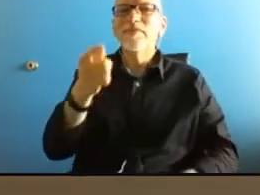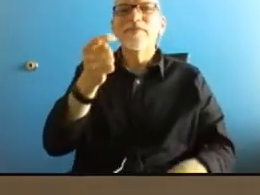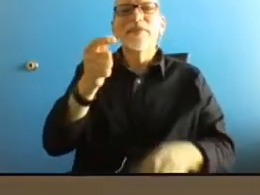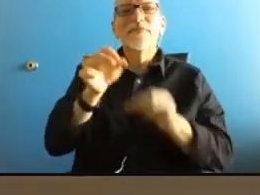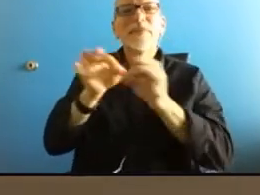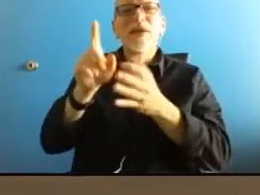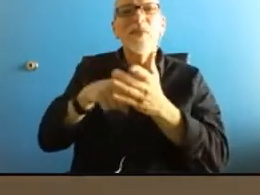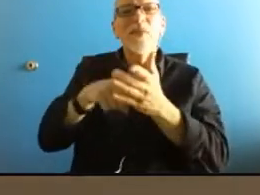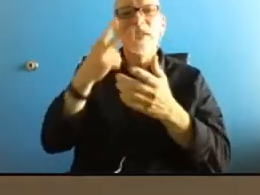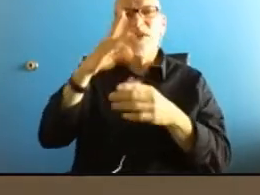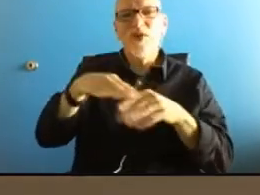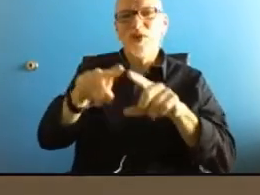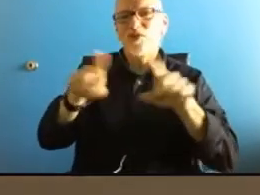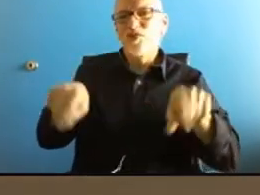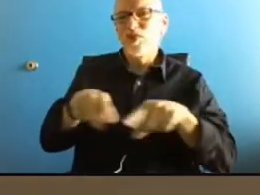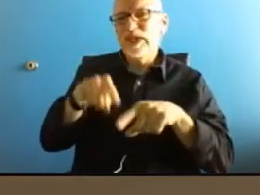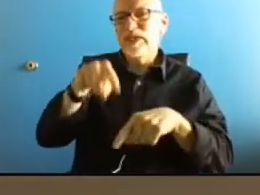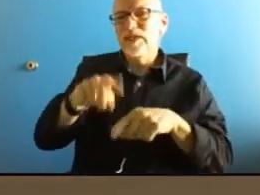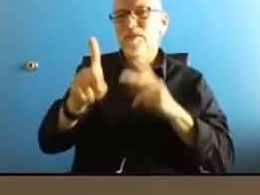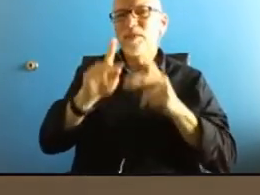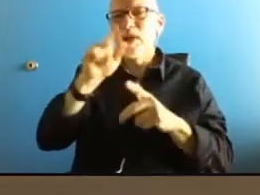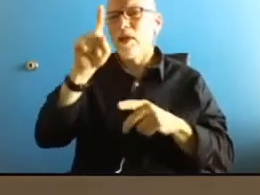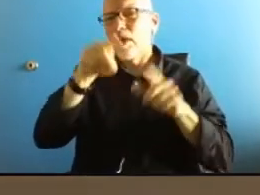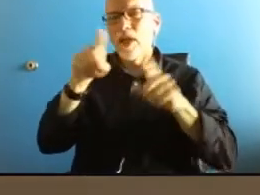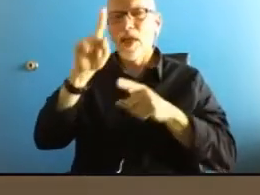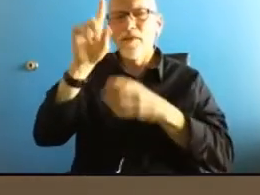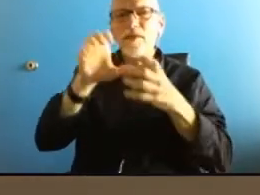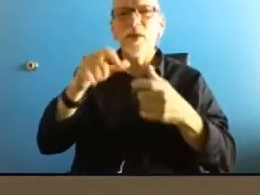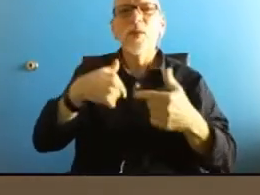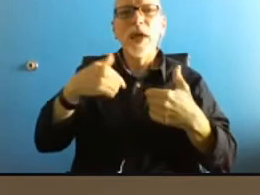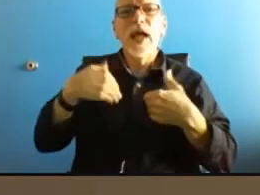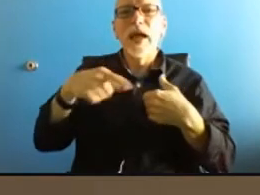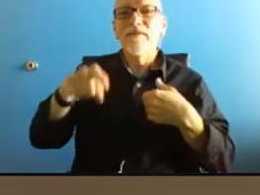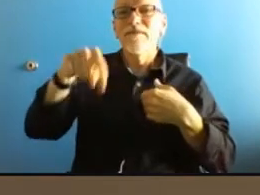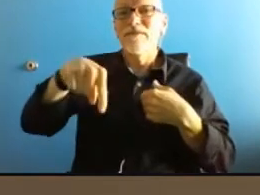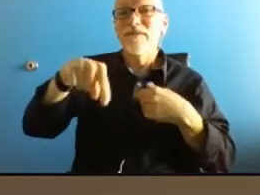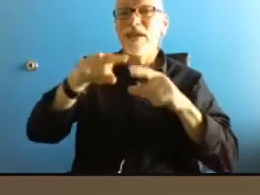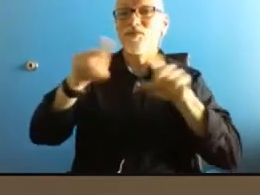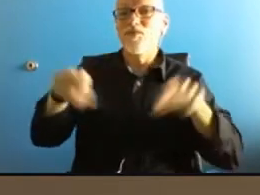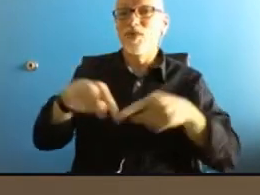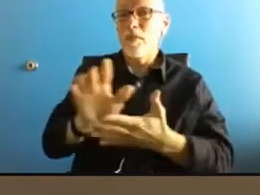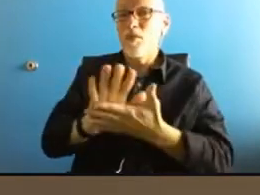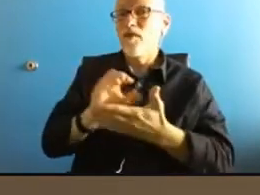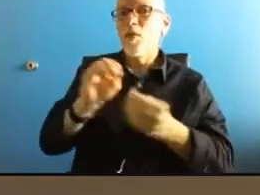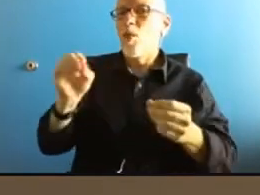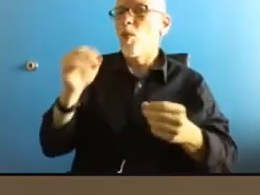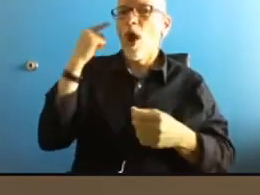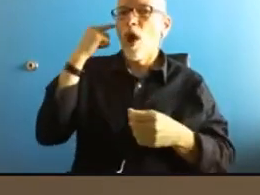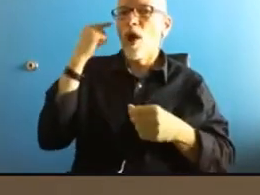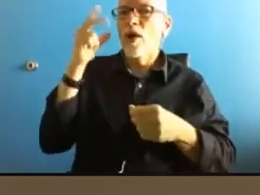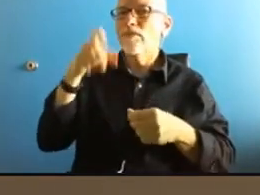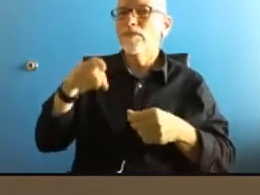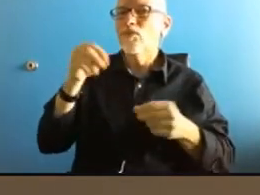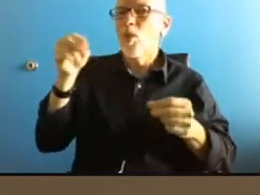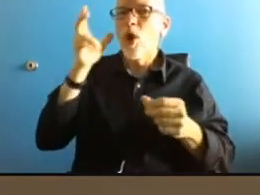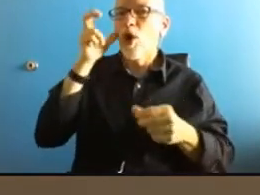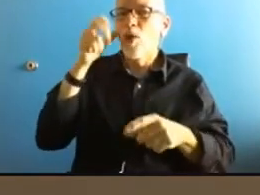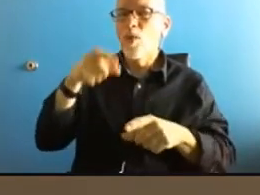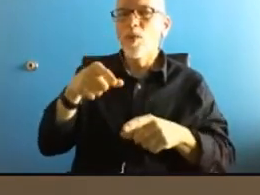on screen, and just so people aren't confused, we do have the audio off of this webinar because